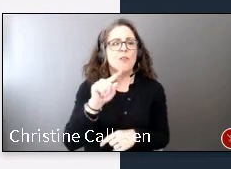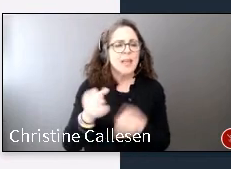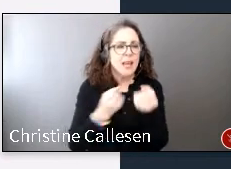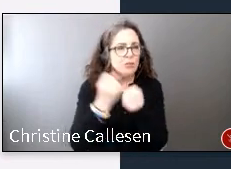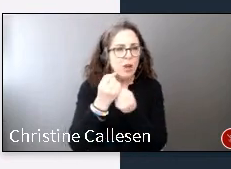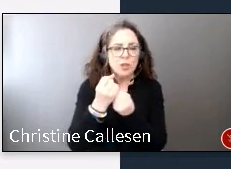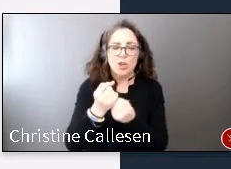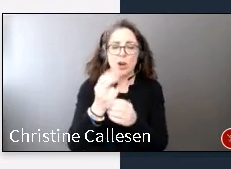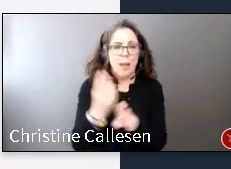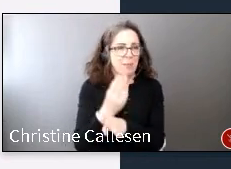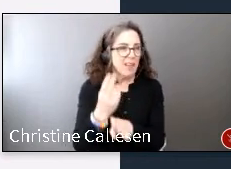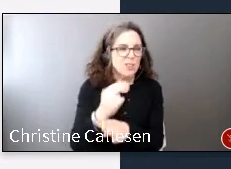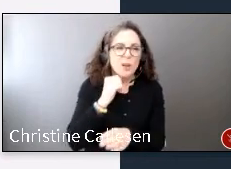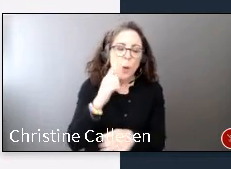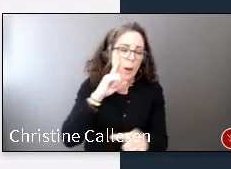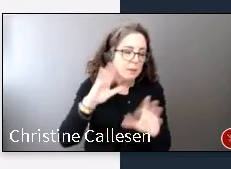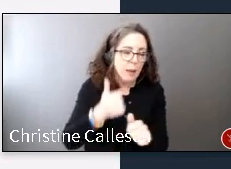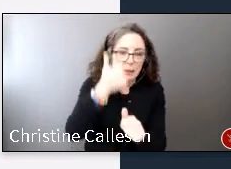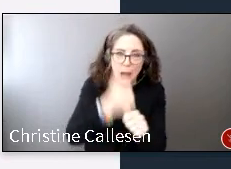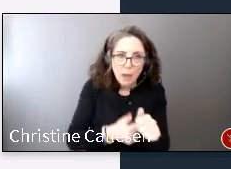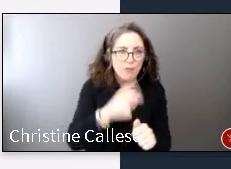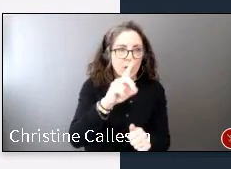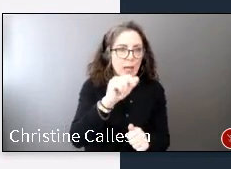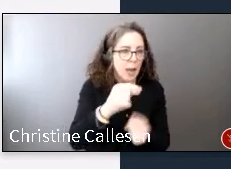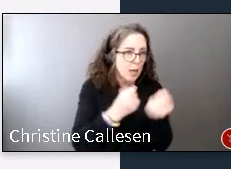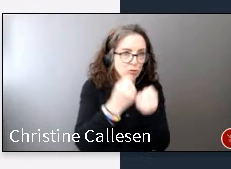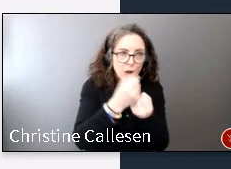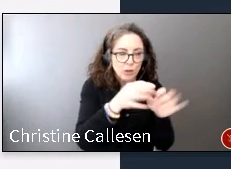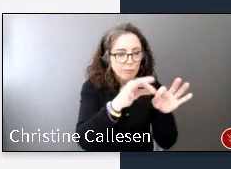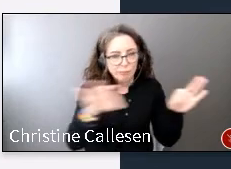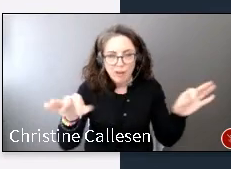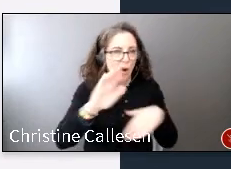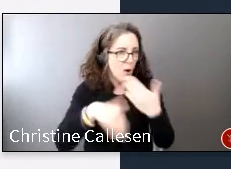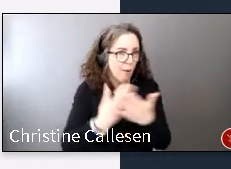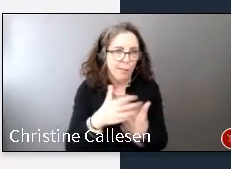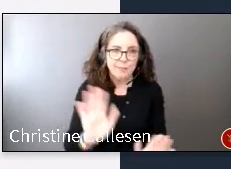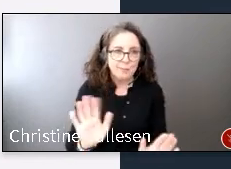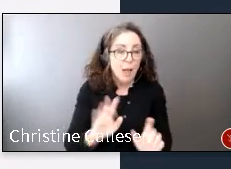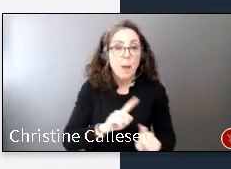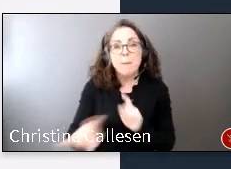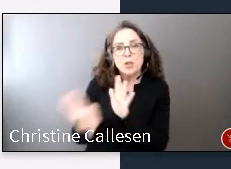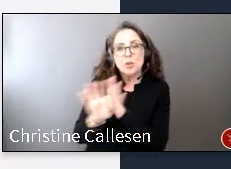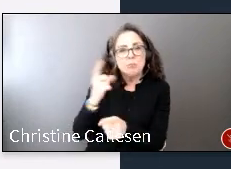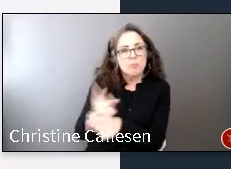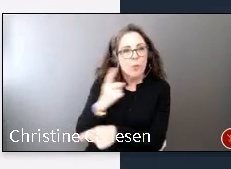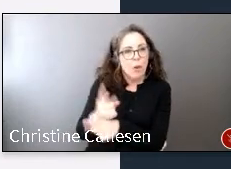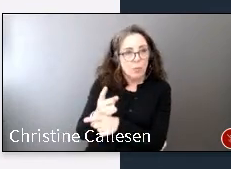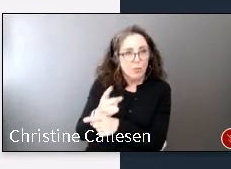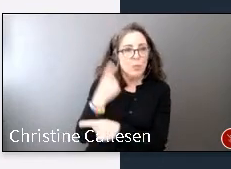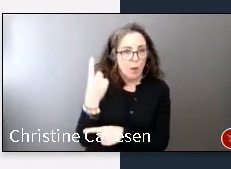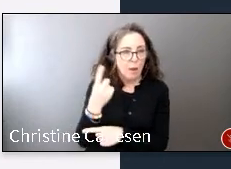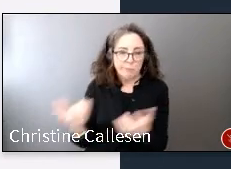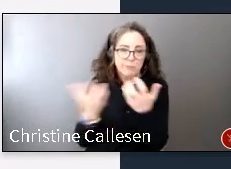expect you to know every single data structure, but we expect you to choose the proper data structure and algorithm to